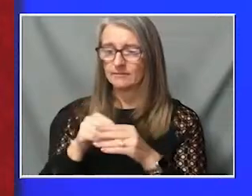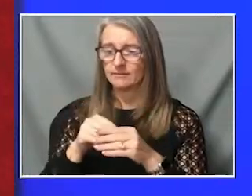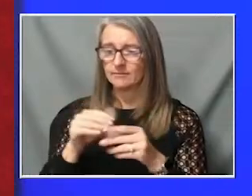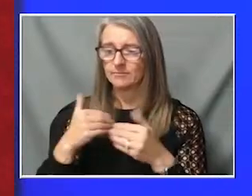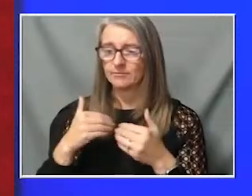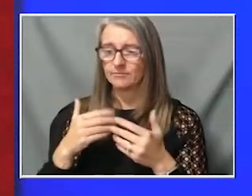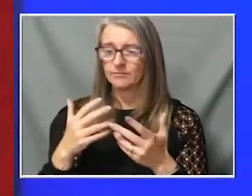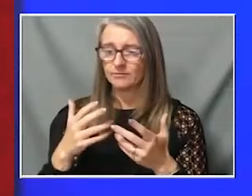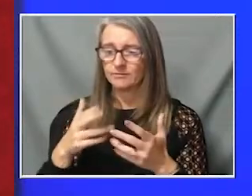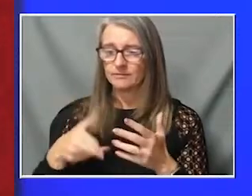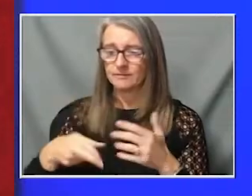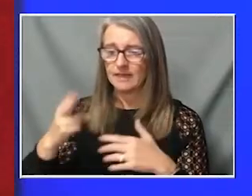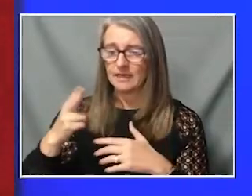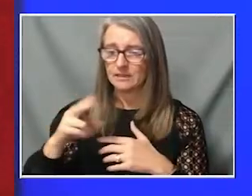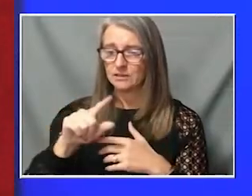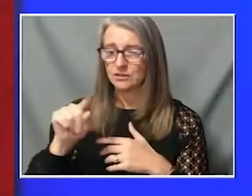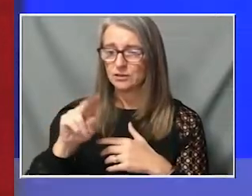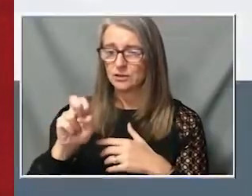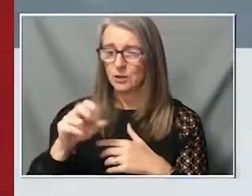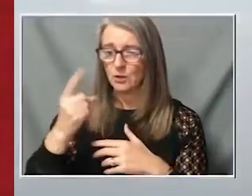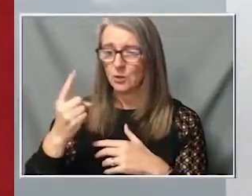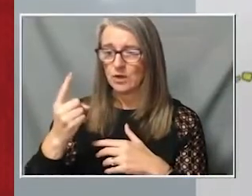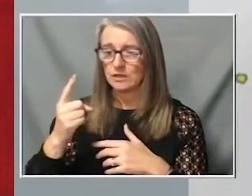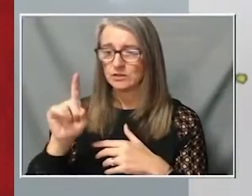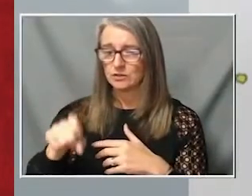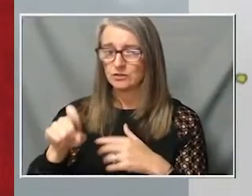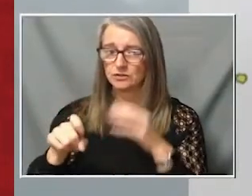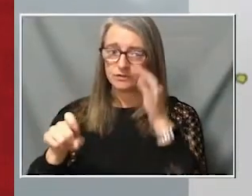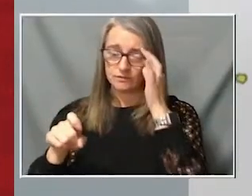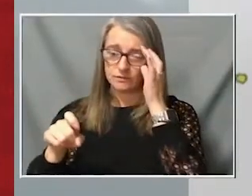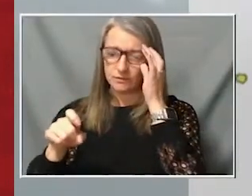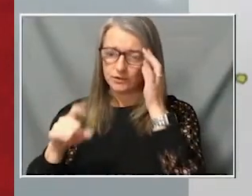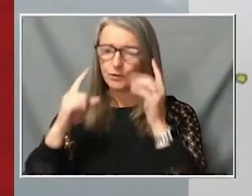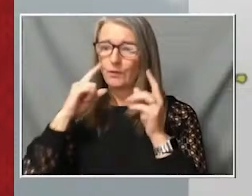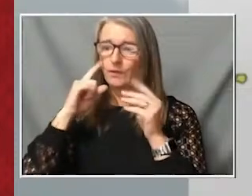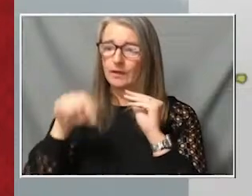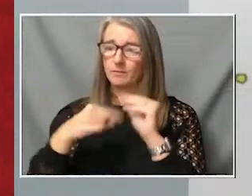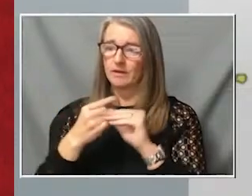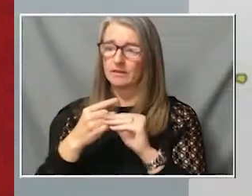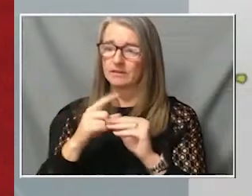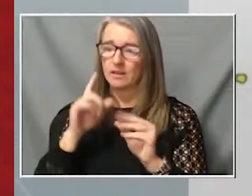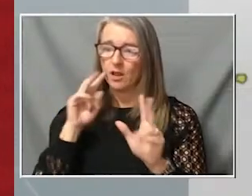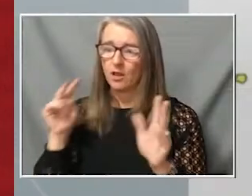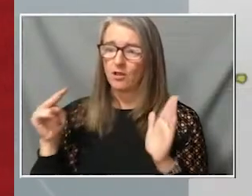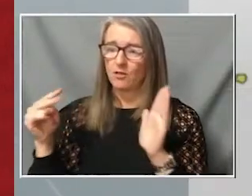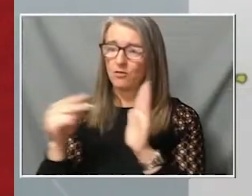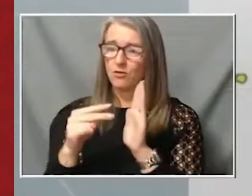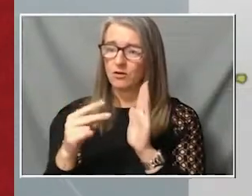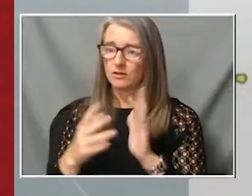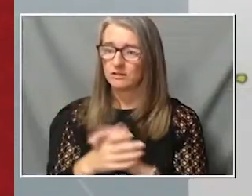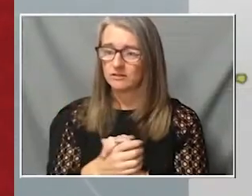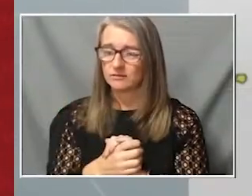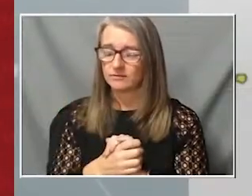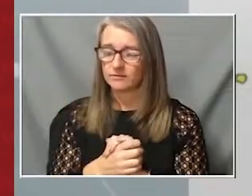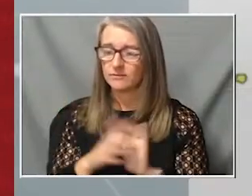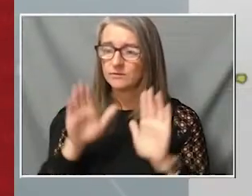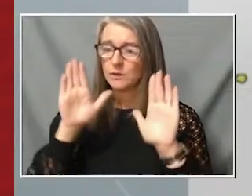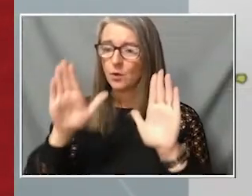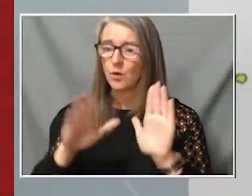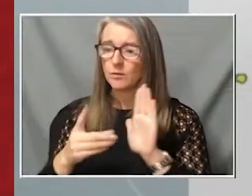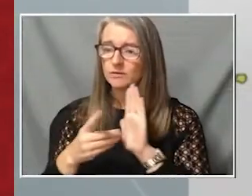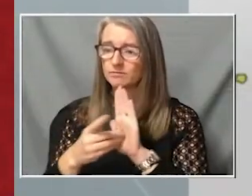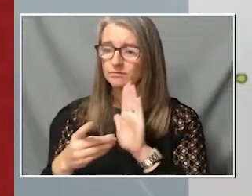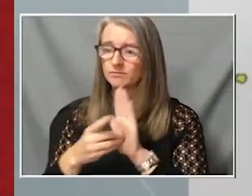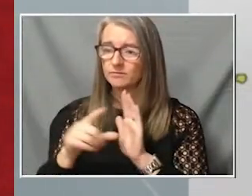elevated in zone 1, you should be saying, hey, you need to consider this. I mean, it's a wonderful demonstration.